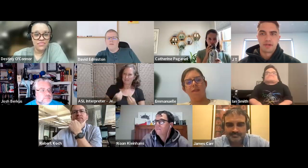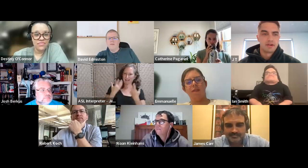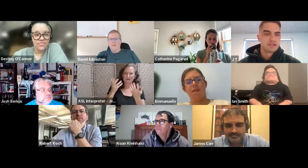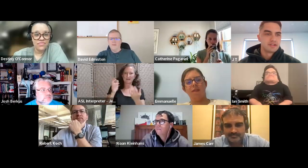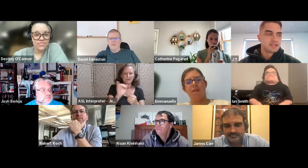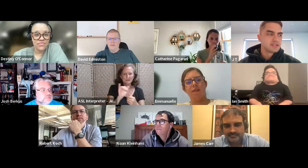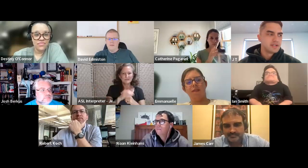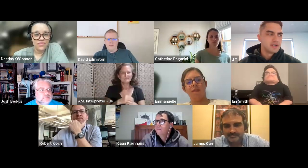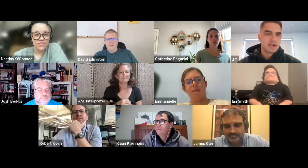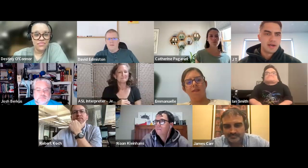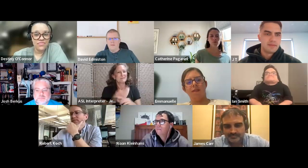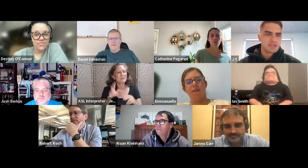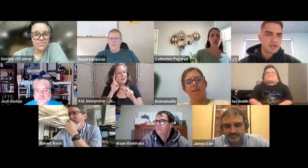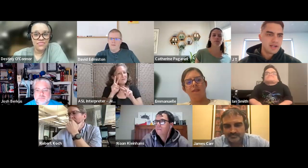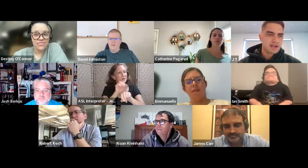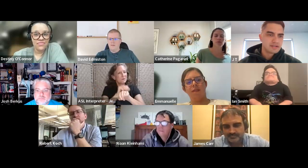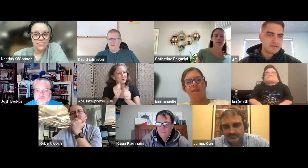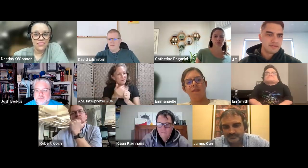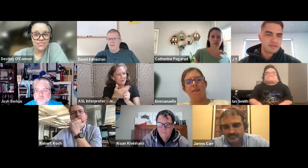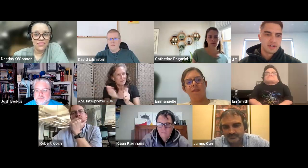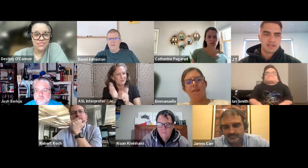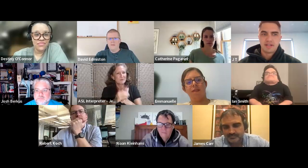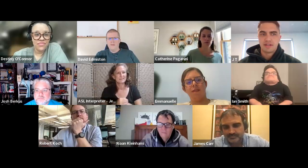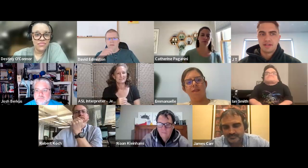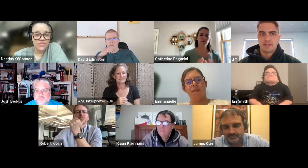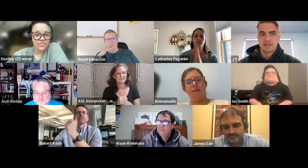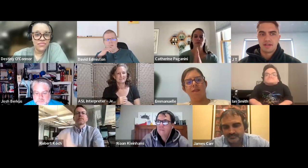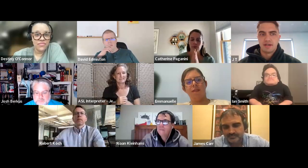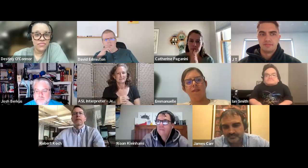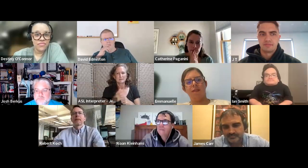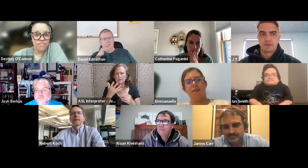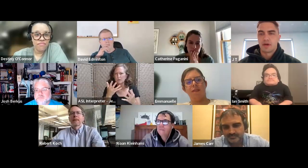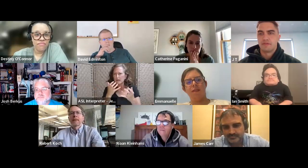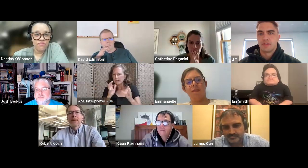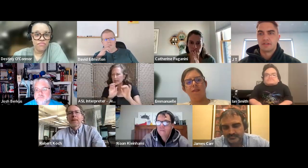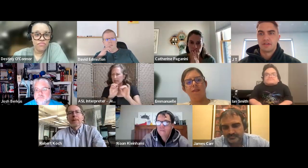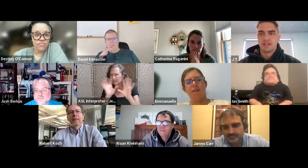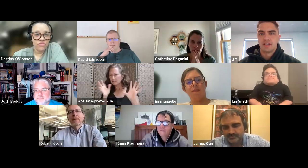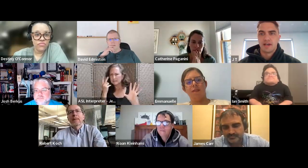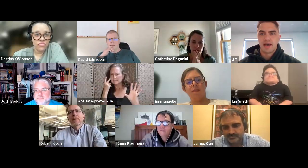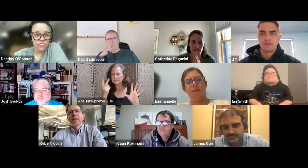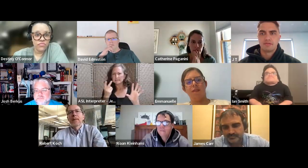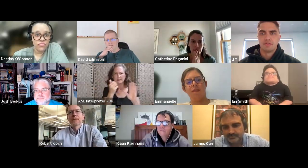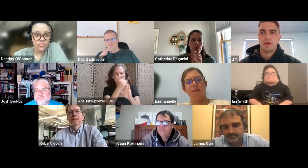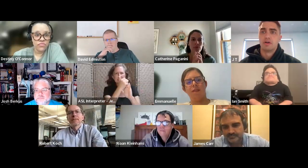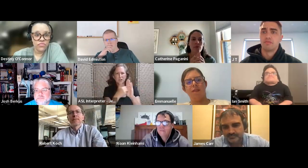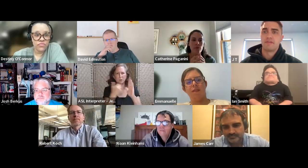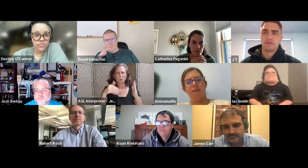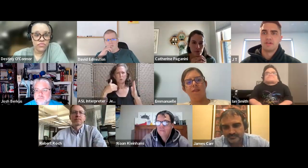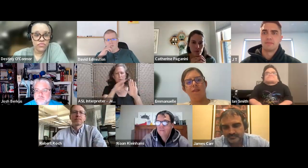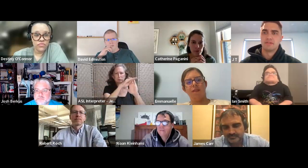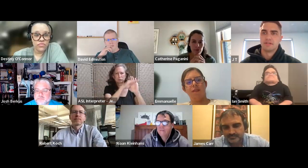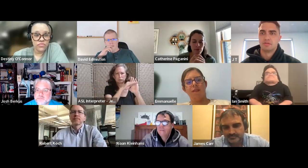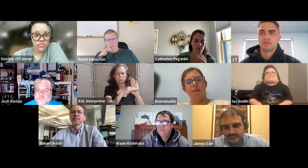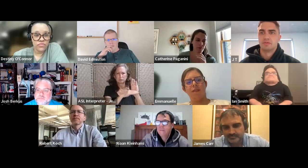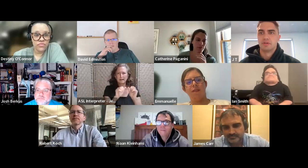with you all a bit closer on this. Just to be clear, because I see that there's quite a few things on the agenda, how long roughly